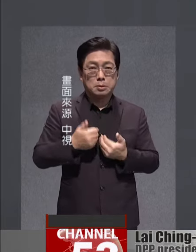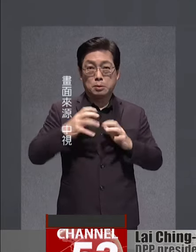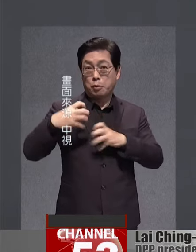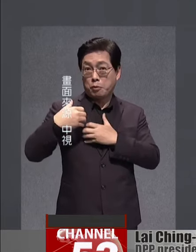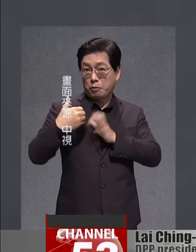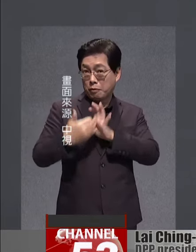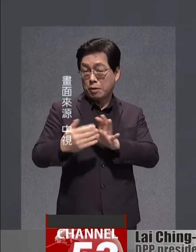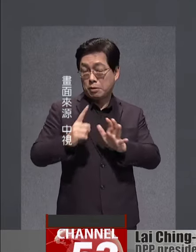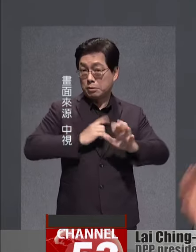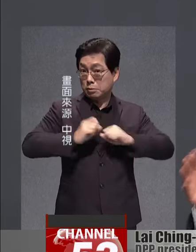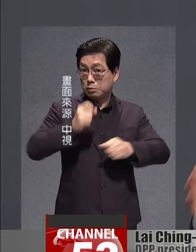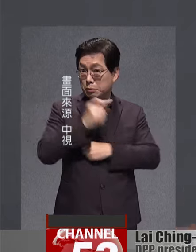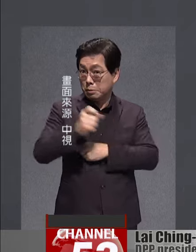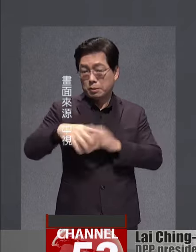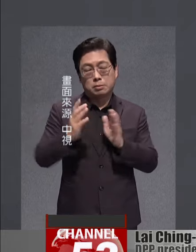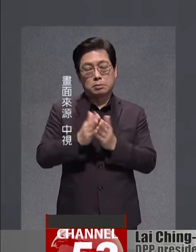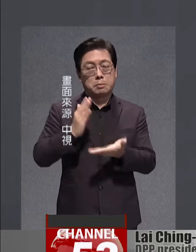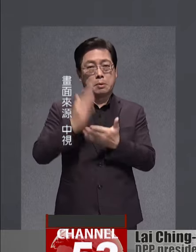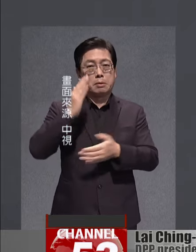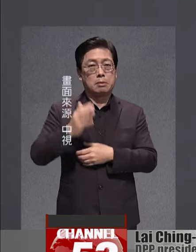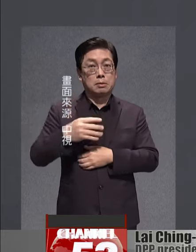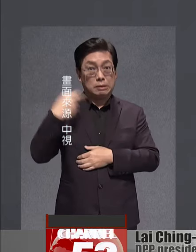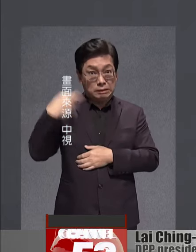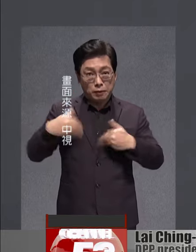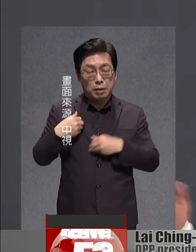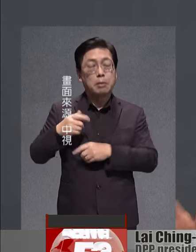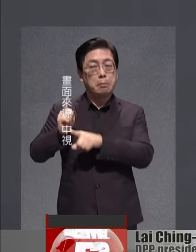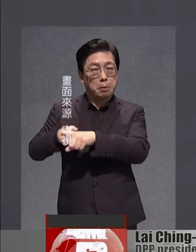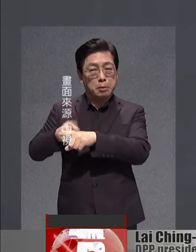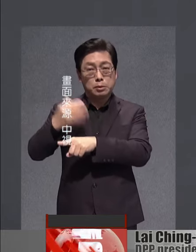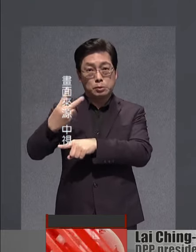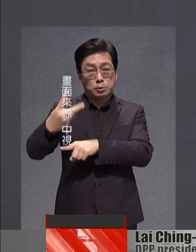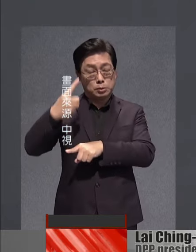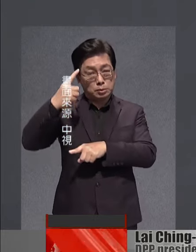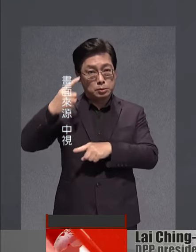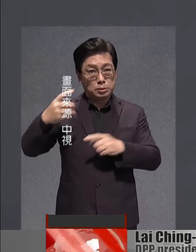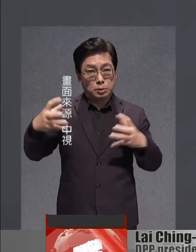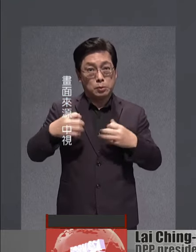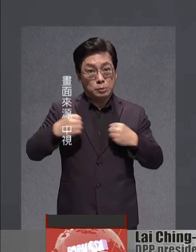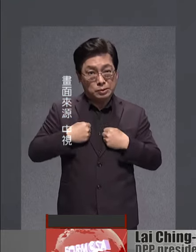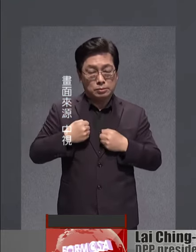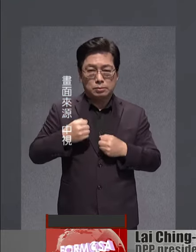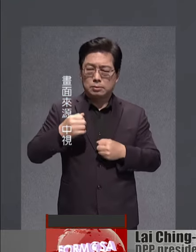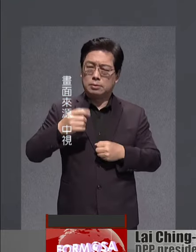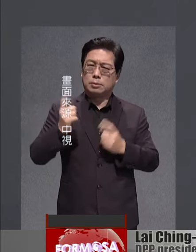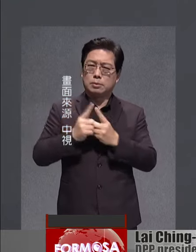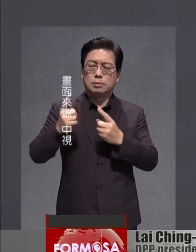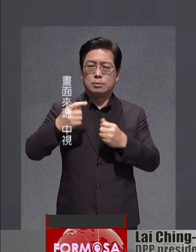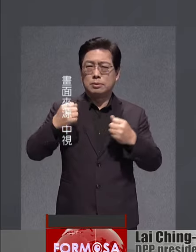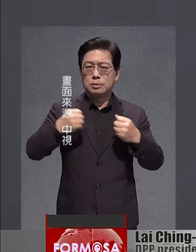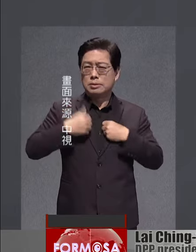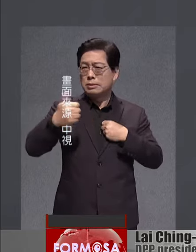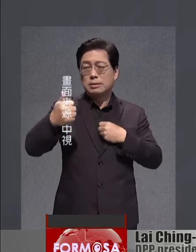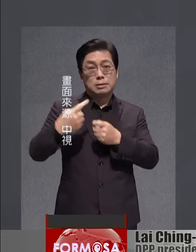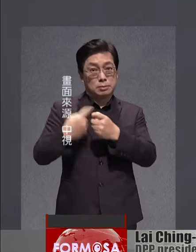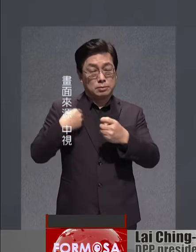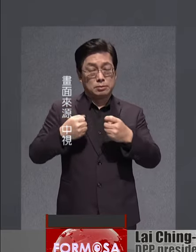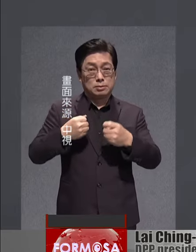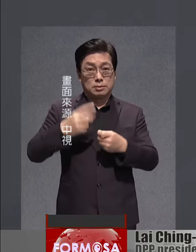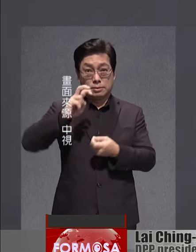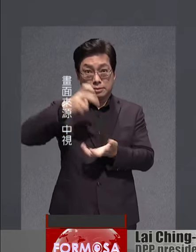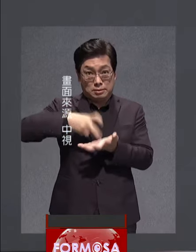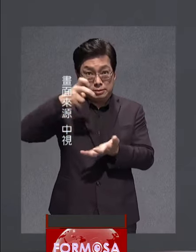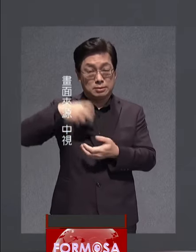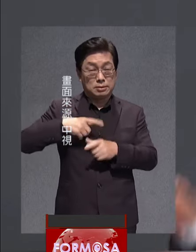service trade, prepare to open up to a large number of Chinese students coming to Taiwan, and lock the economy into China, while completely ignoring